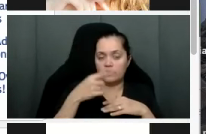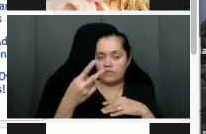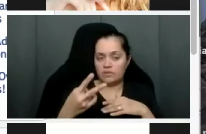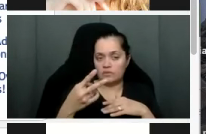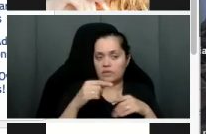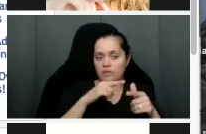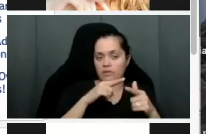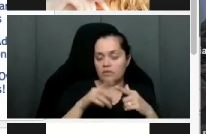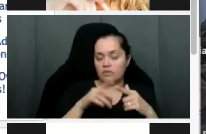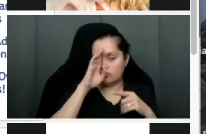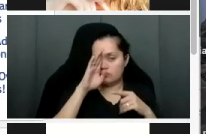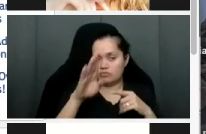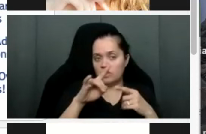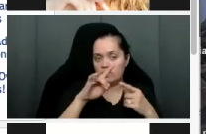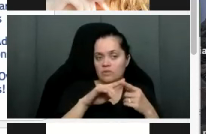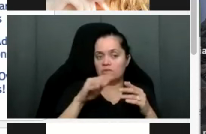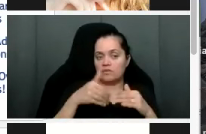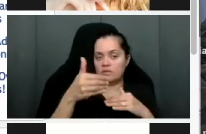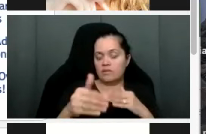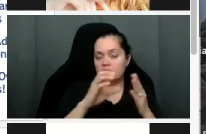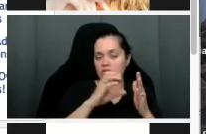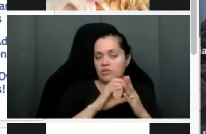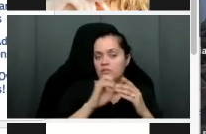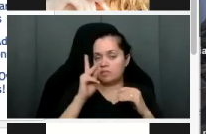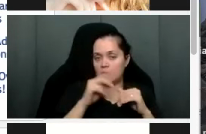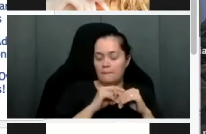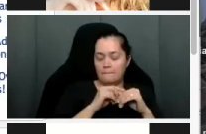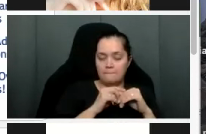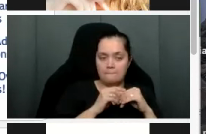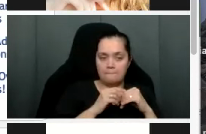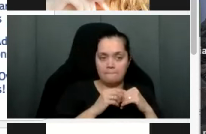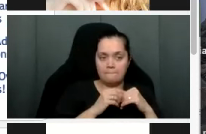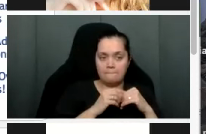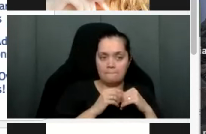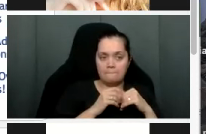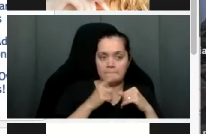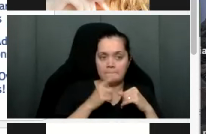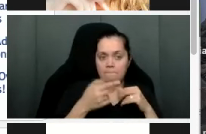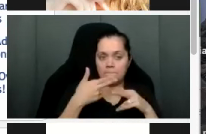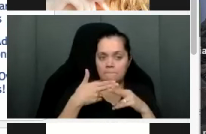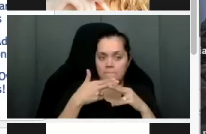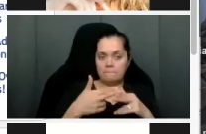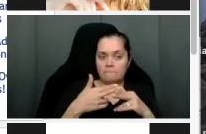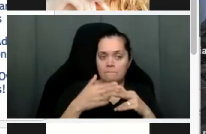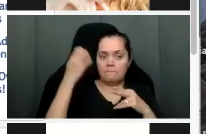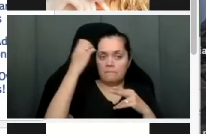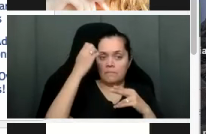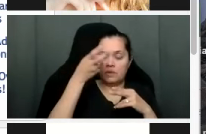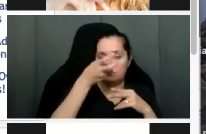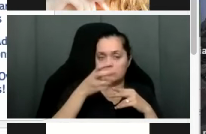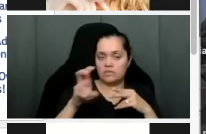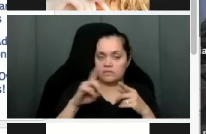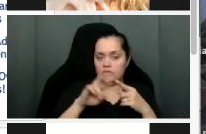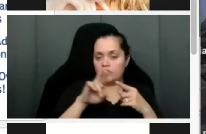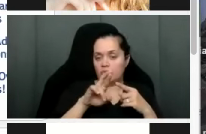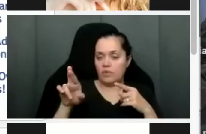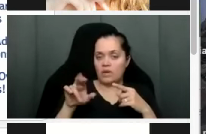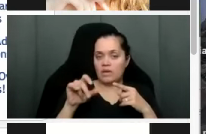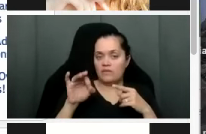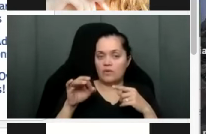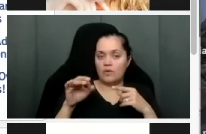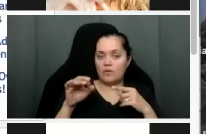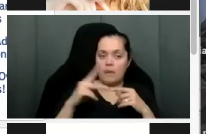you directly to the next chapter. This one's called Europe's Shift to the Right. If we go back